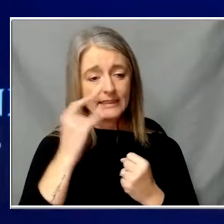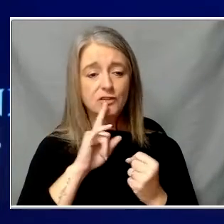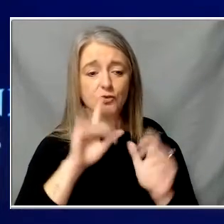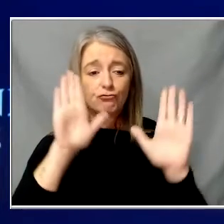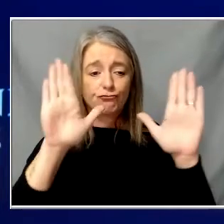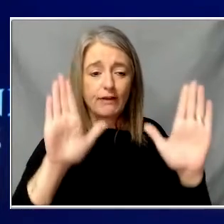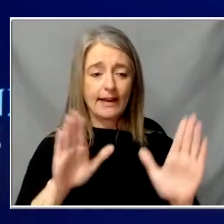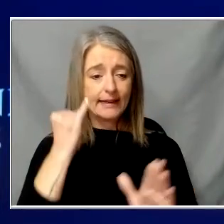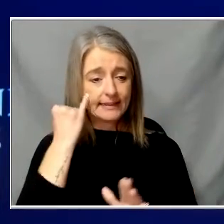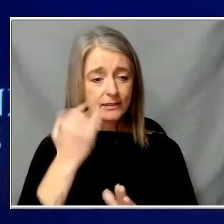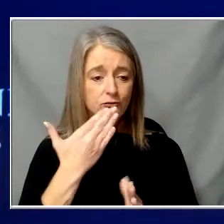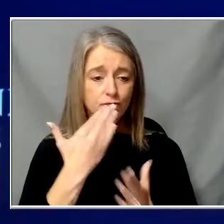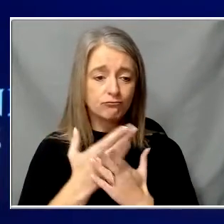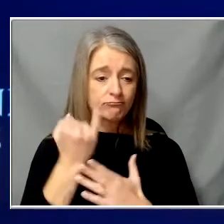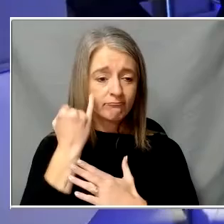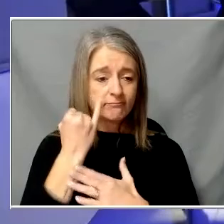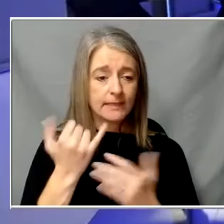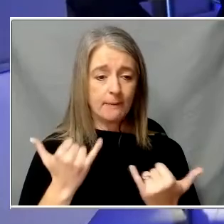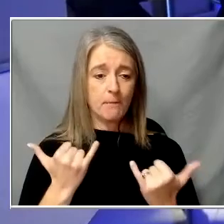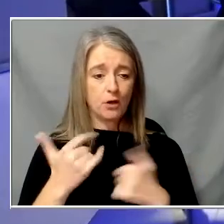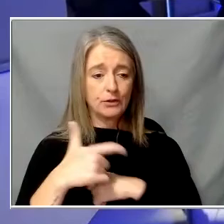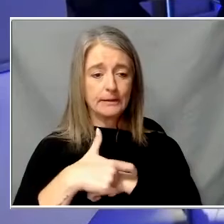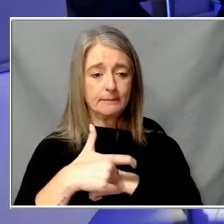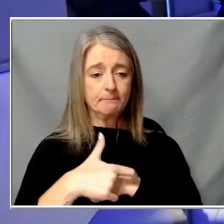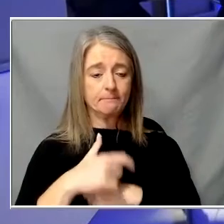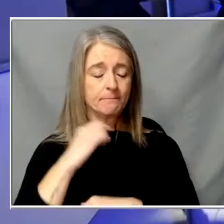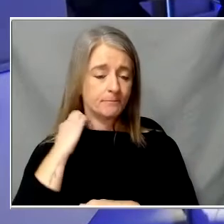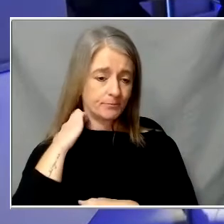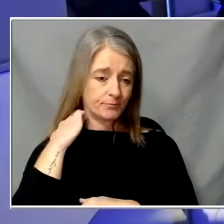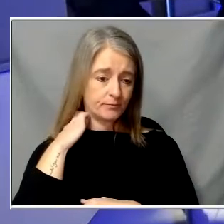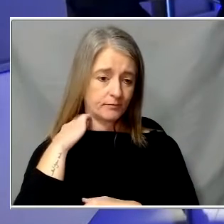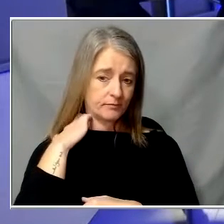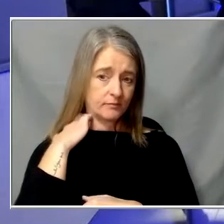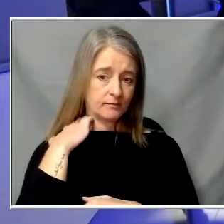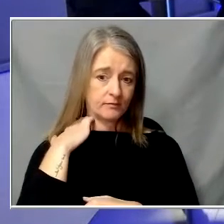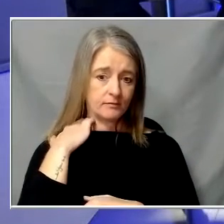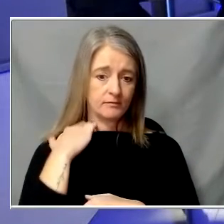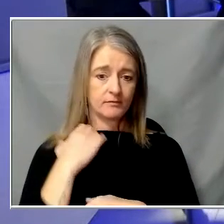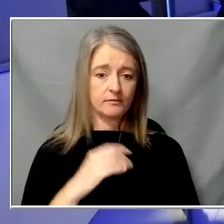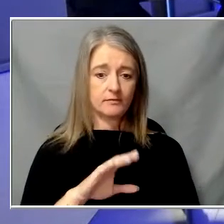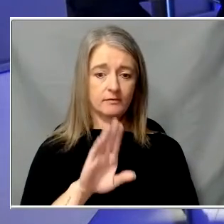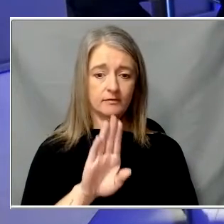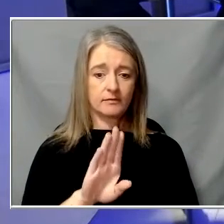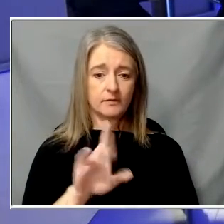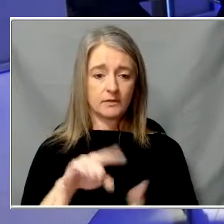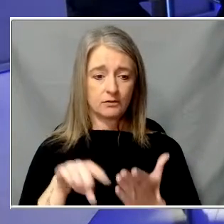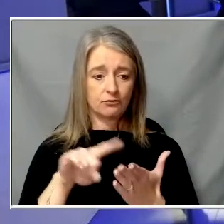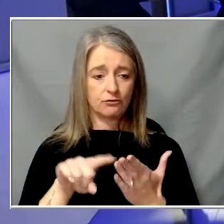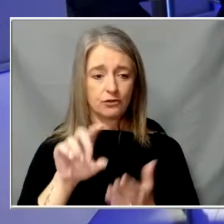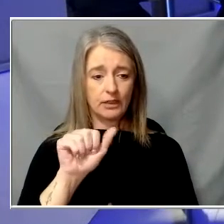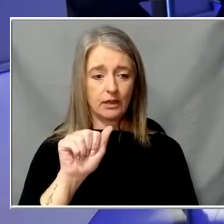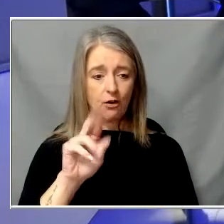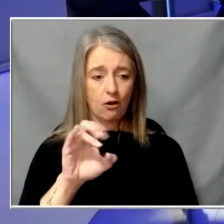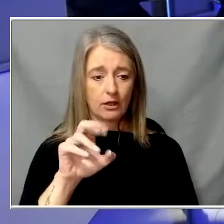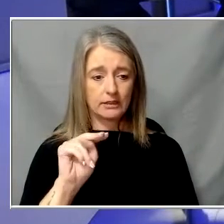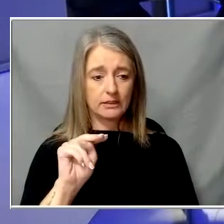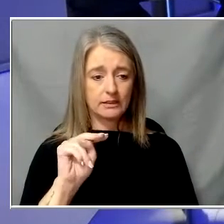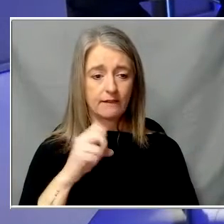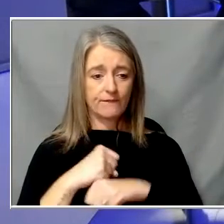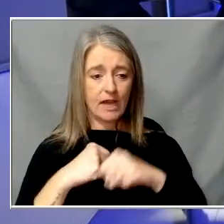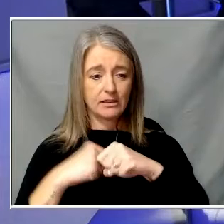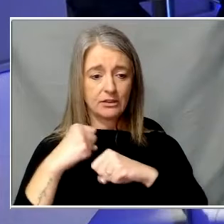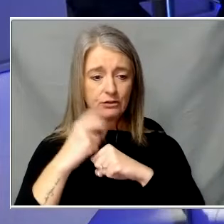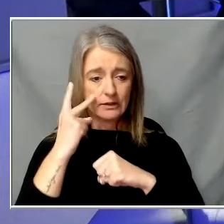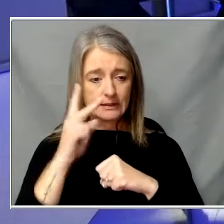It's a great thought in modern times. Exactly. And bit.ly link is right there on your screen if you want to check out Austin and Andrea's foundation. I want to get to our